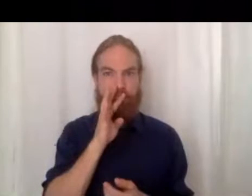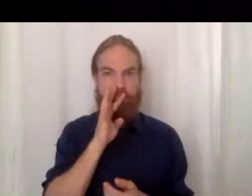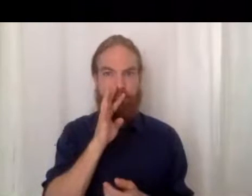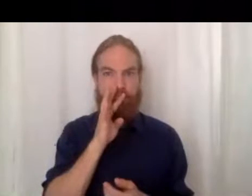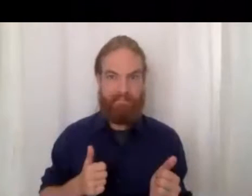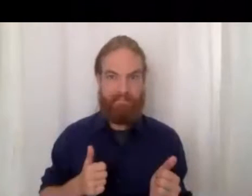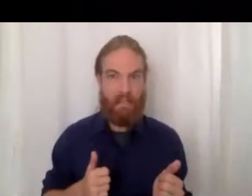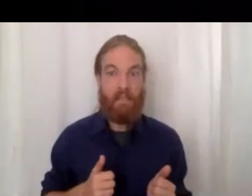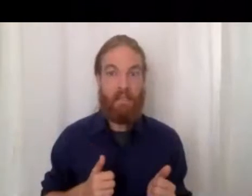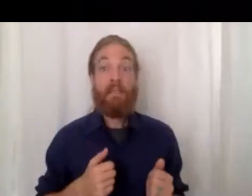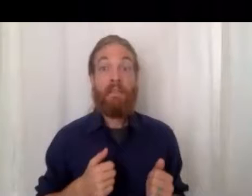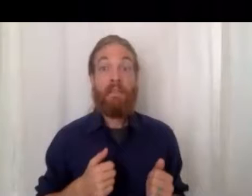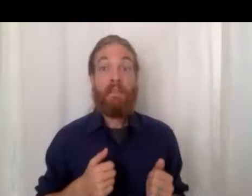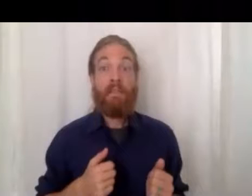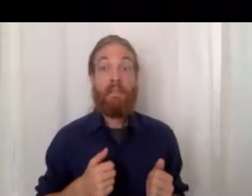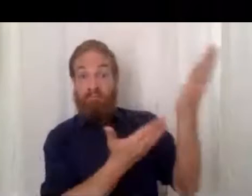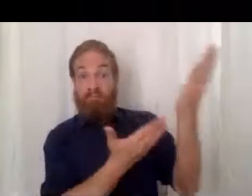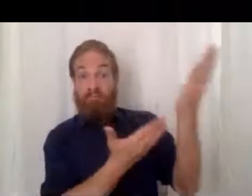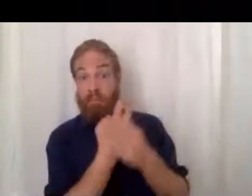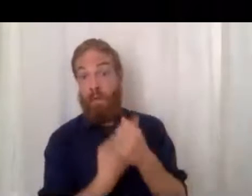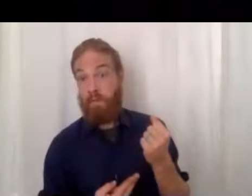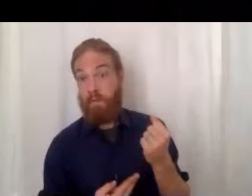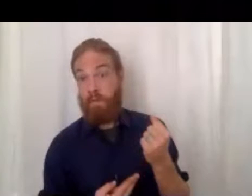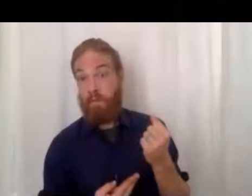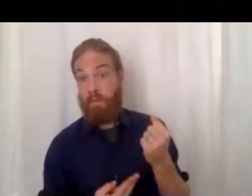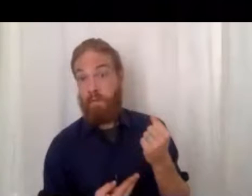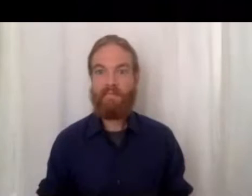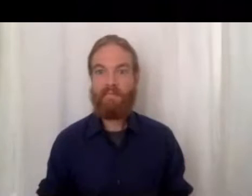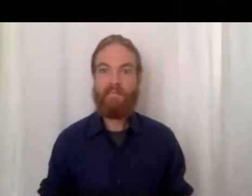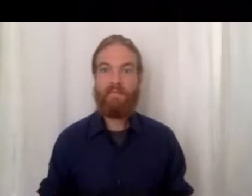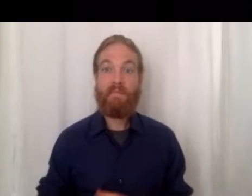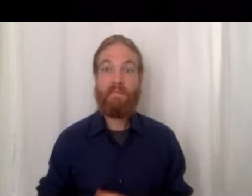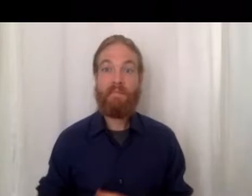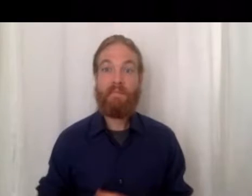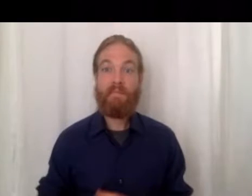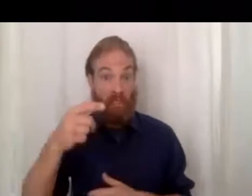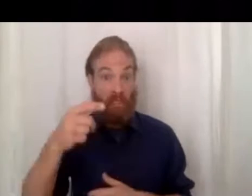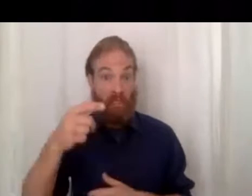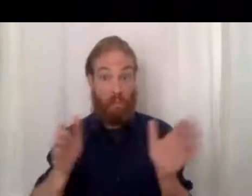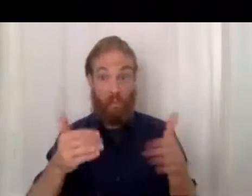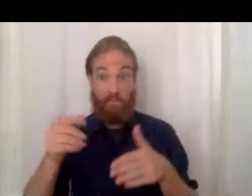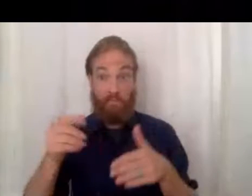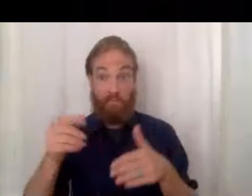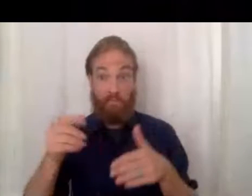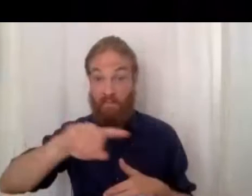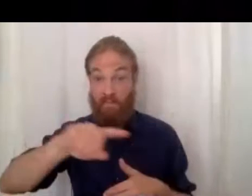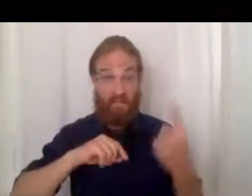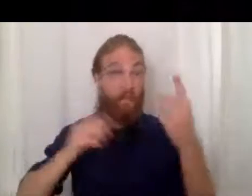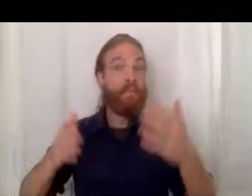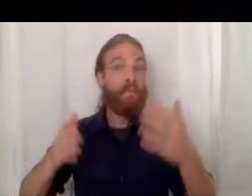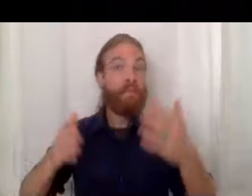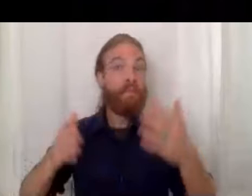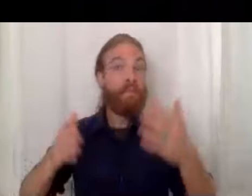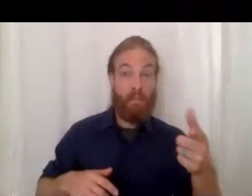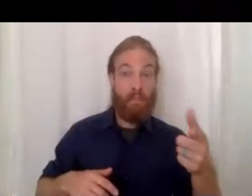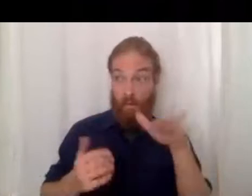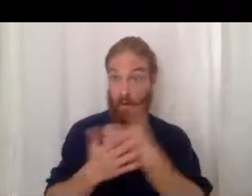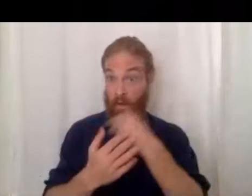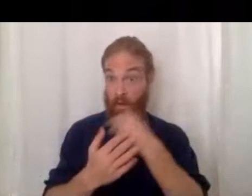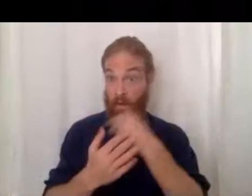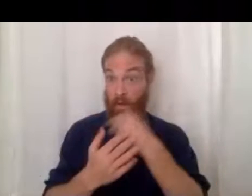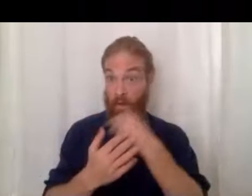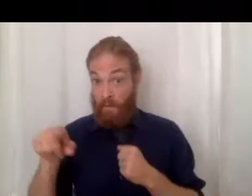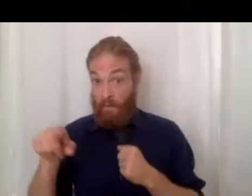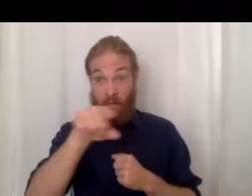you. And I think we have a second here in the room. And okay, all in favor of approving these